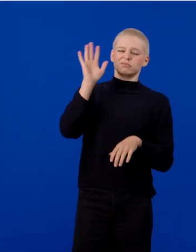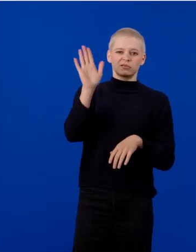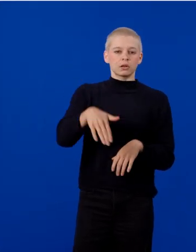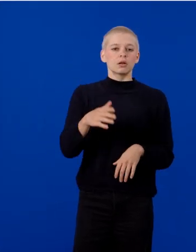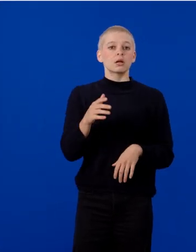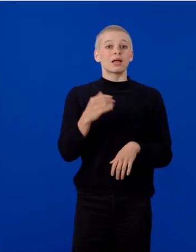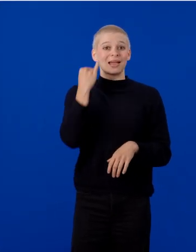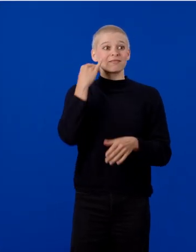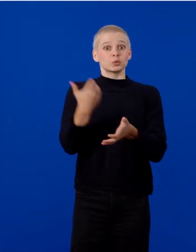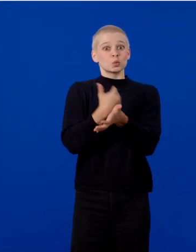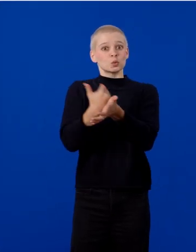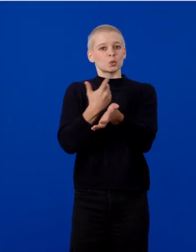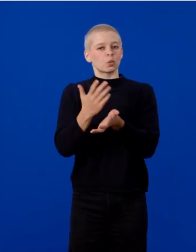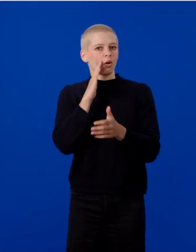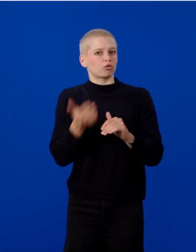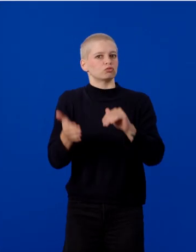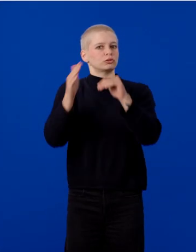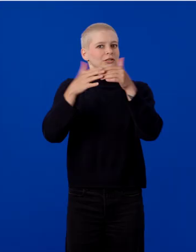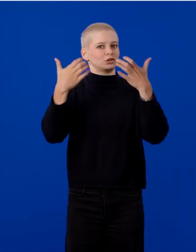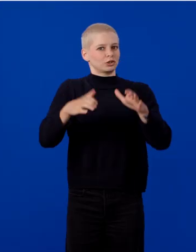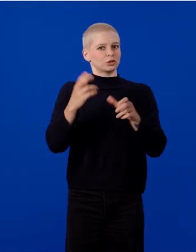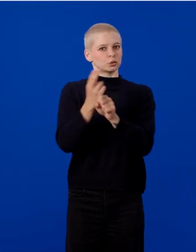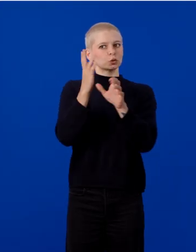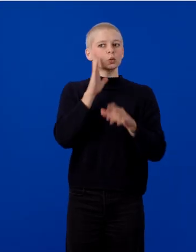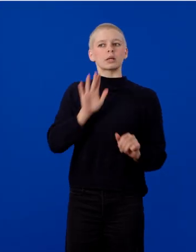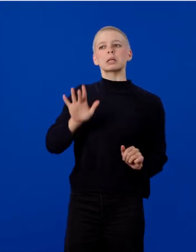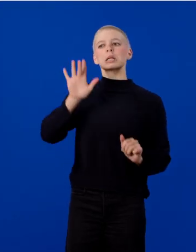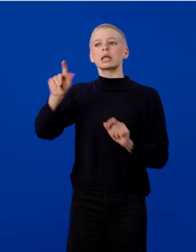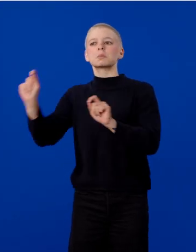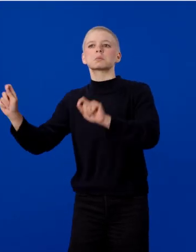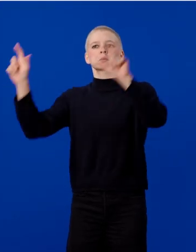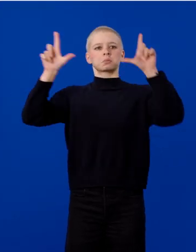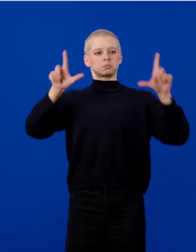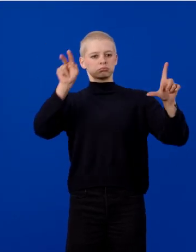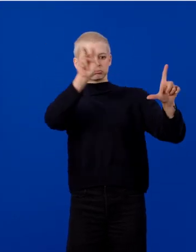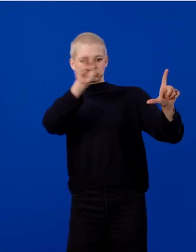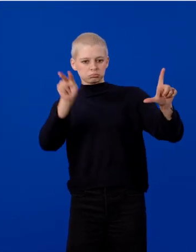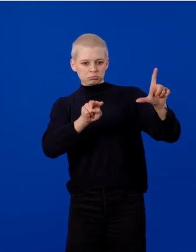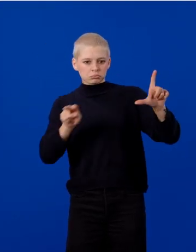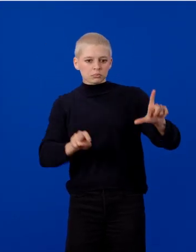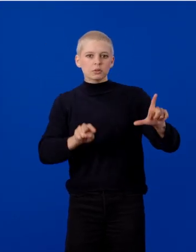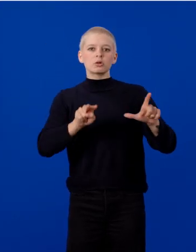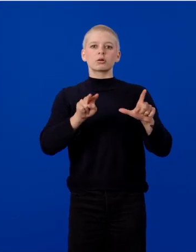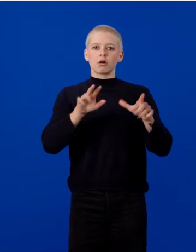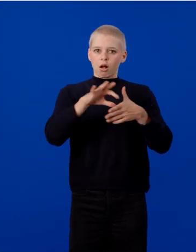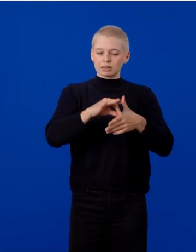likelihood that a user will click on the tile promoting your content and convert from your product detail page.